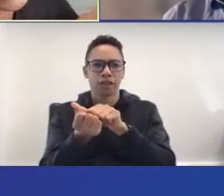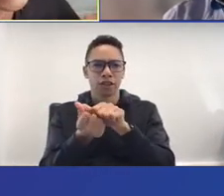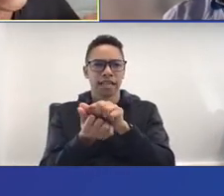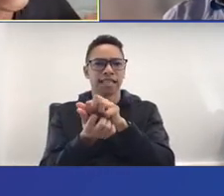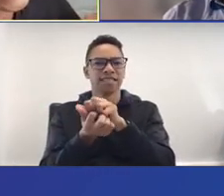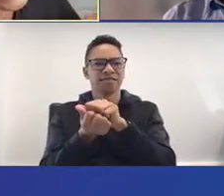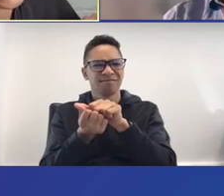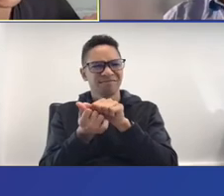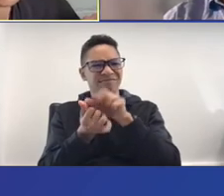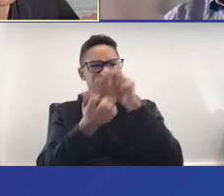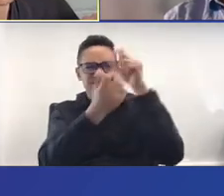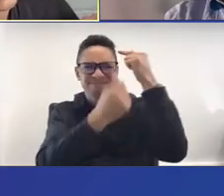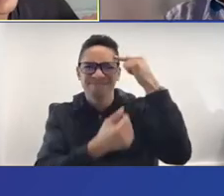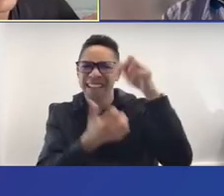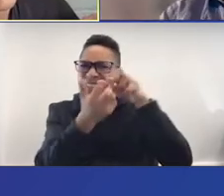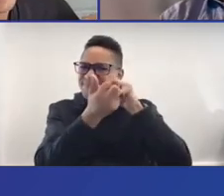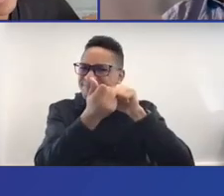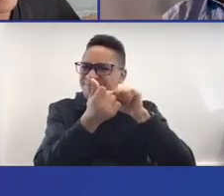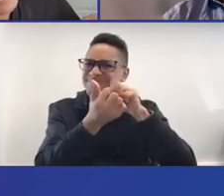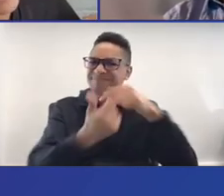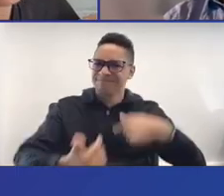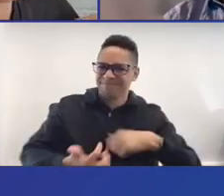can actually